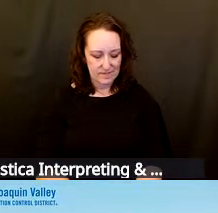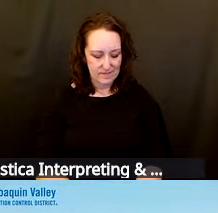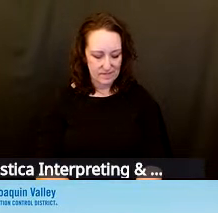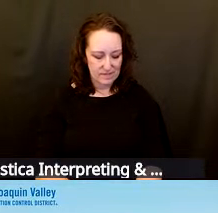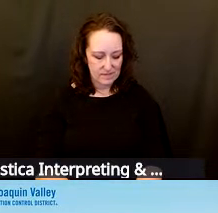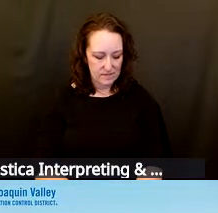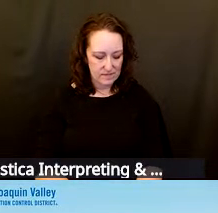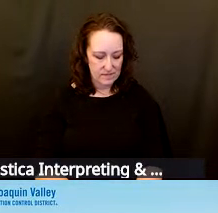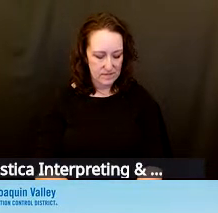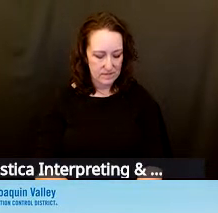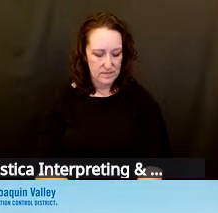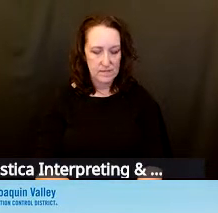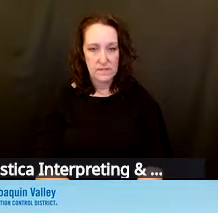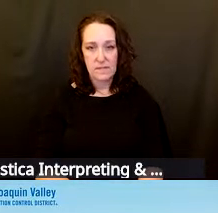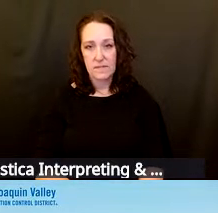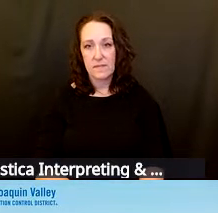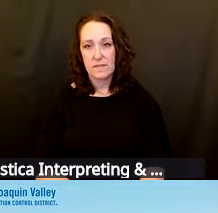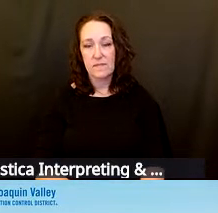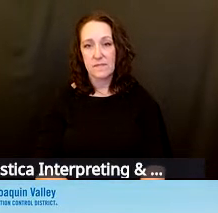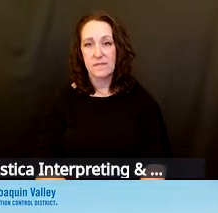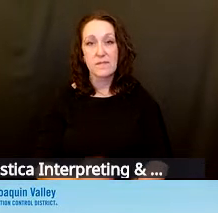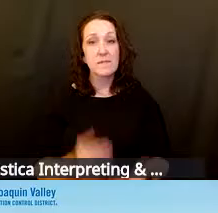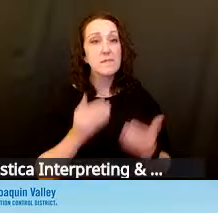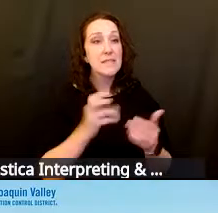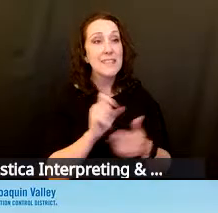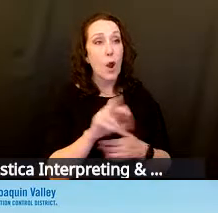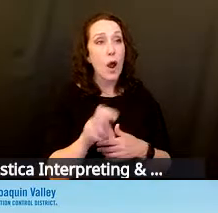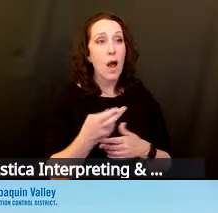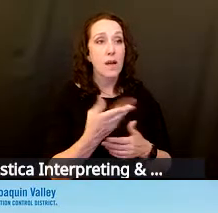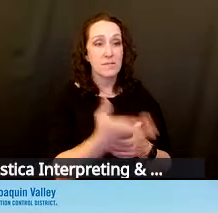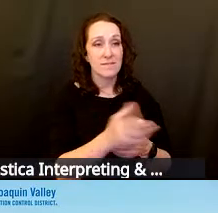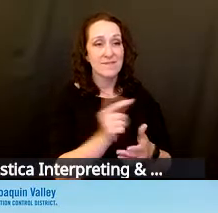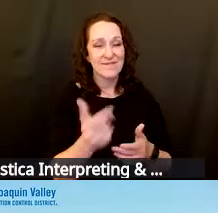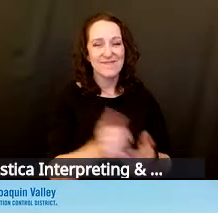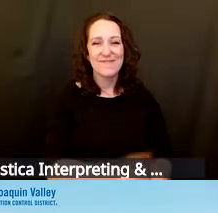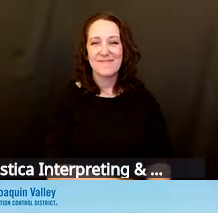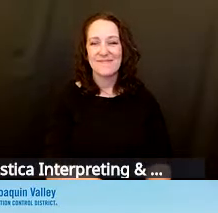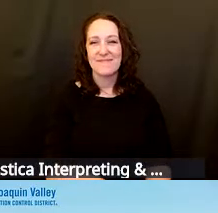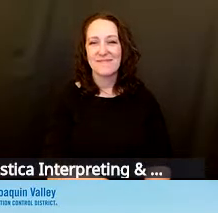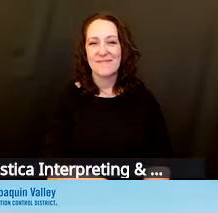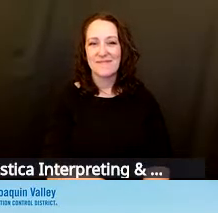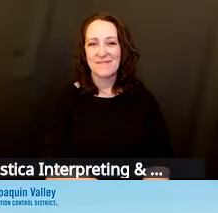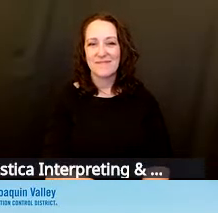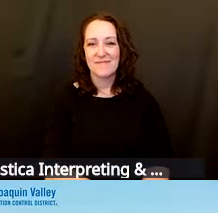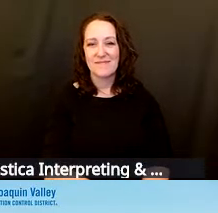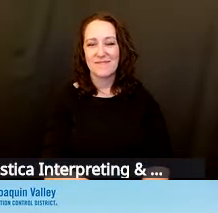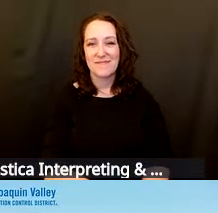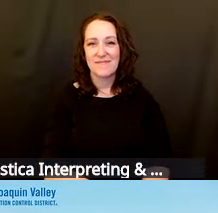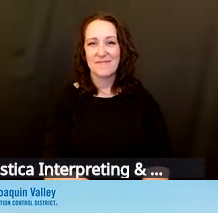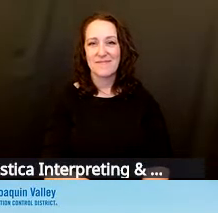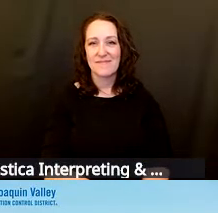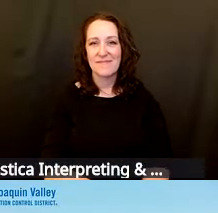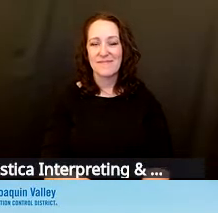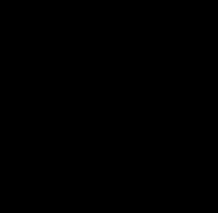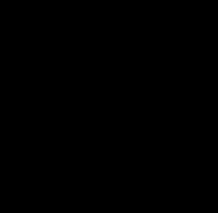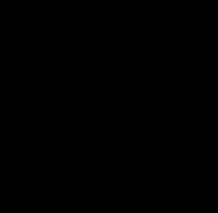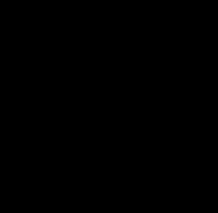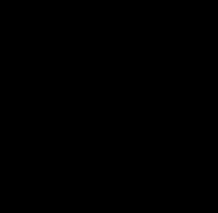Thanks, This is Everett. Laura. Oh, yeah, go for it, Sarah. I was just going to turn it to you. I was going to share my screen here.